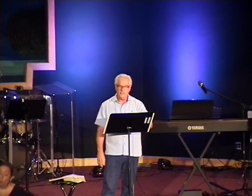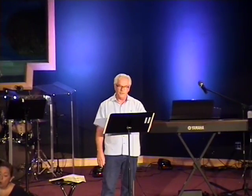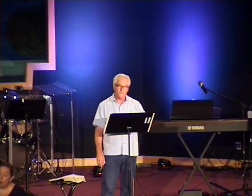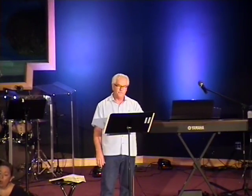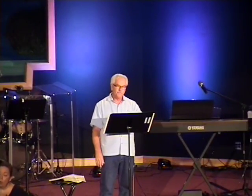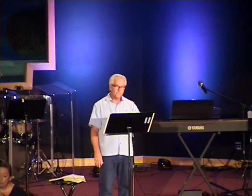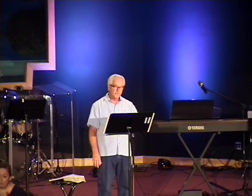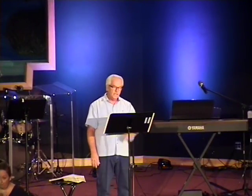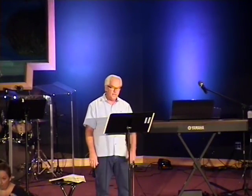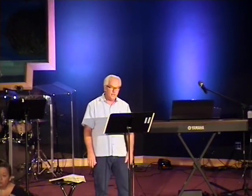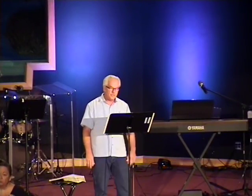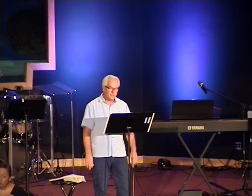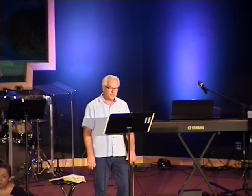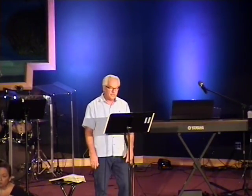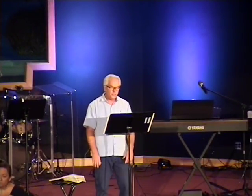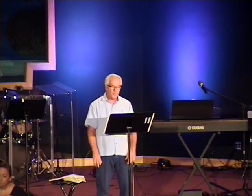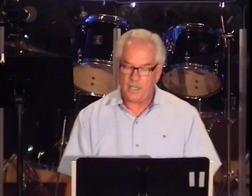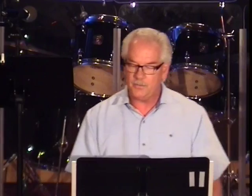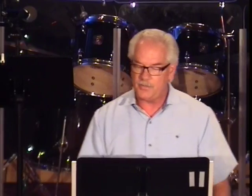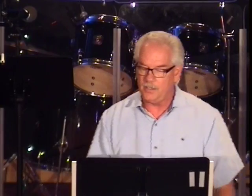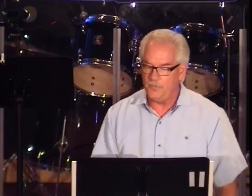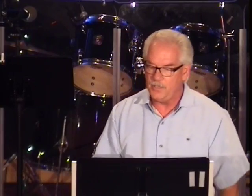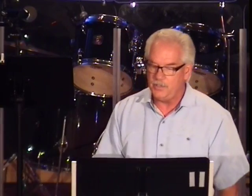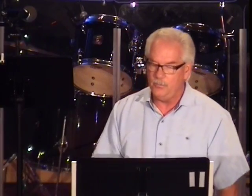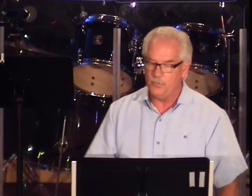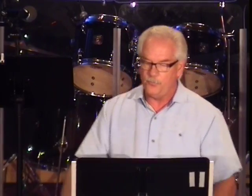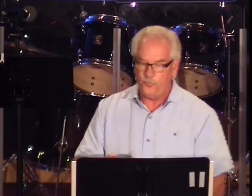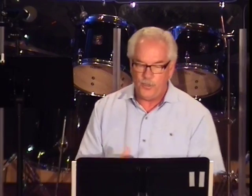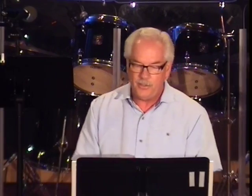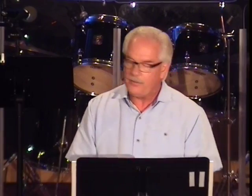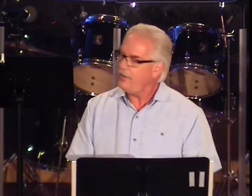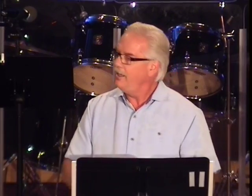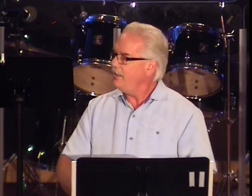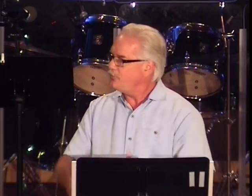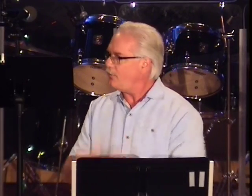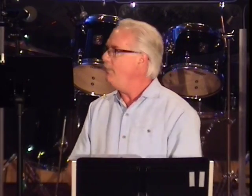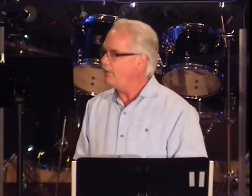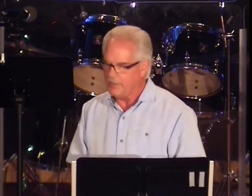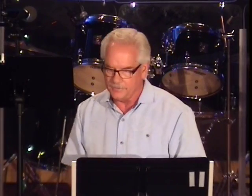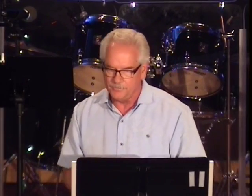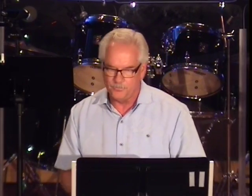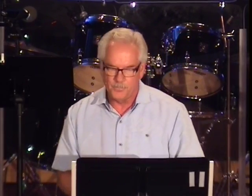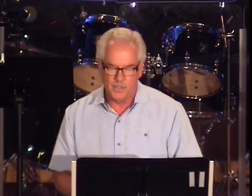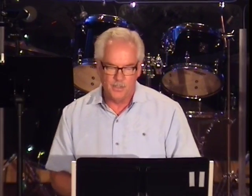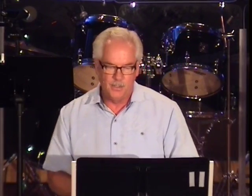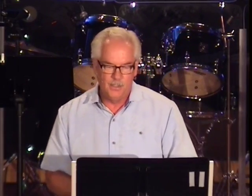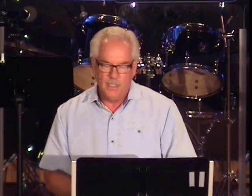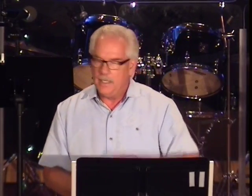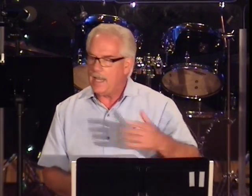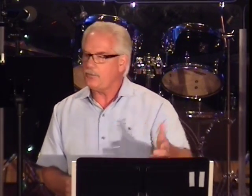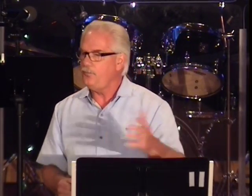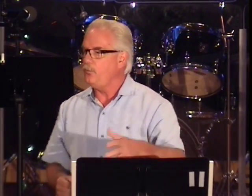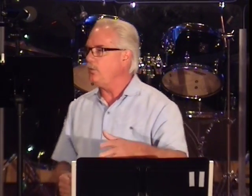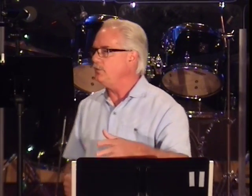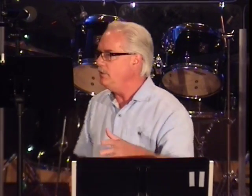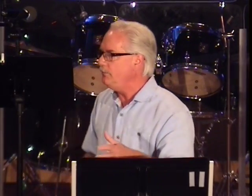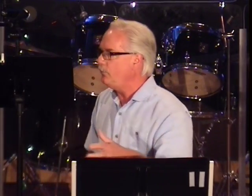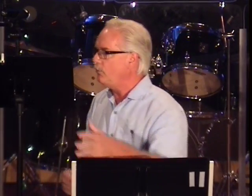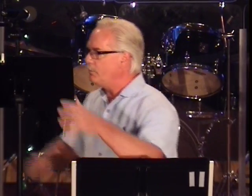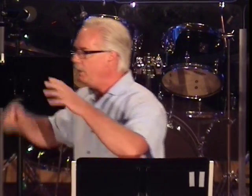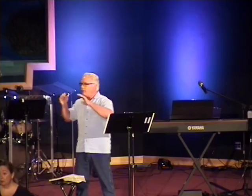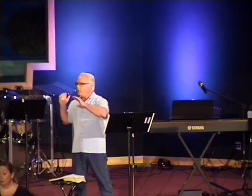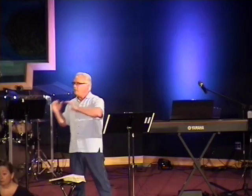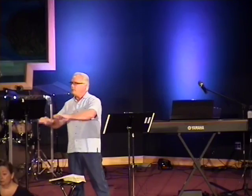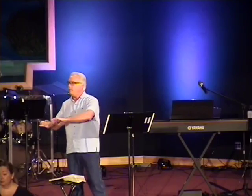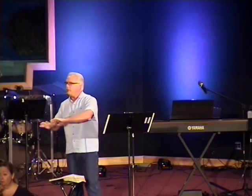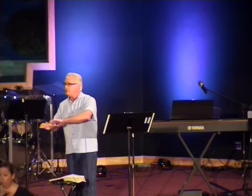says here. And notice, he says, work out your salvation with fear and trembling. In Acts 2:4,